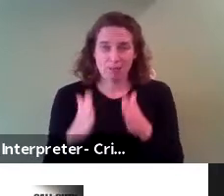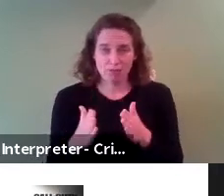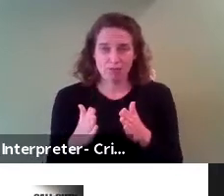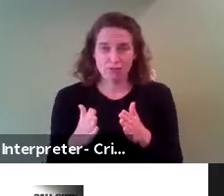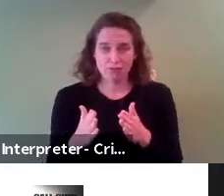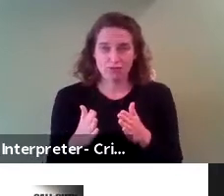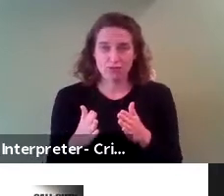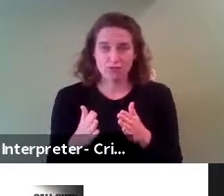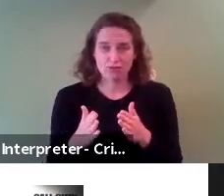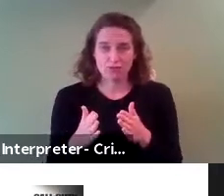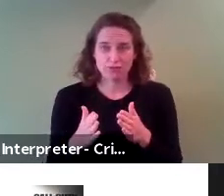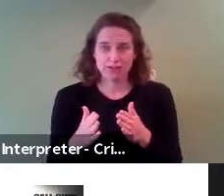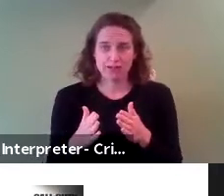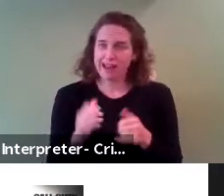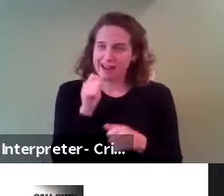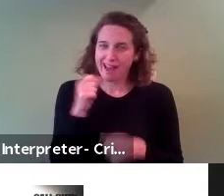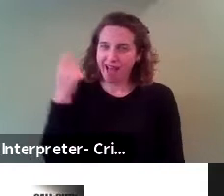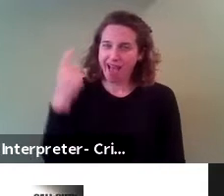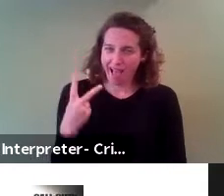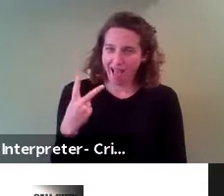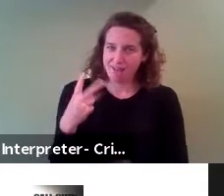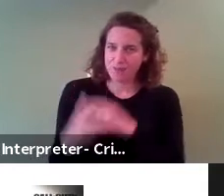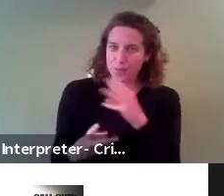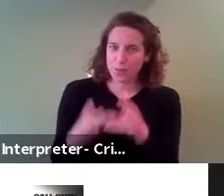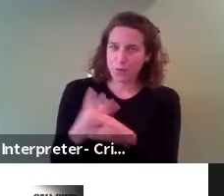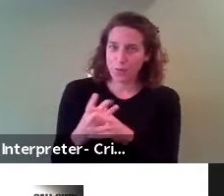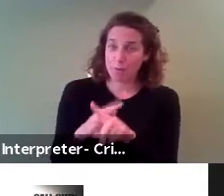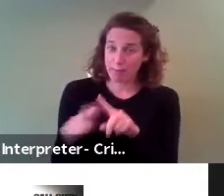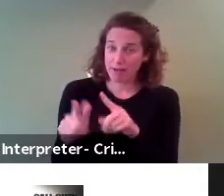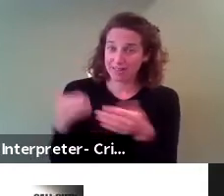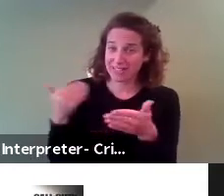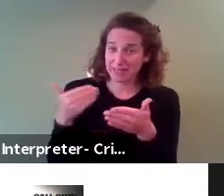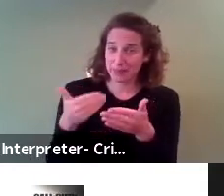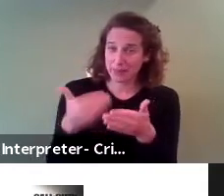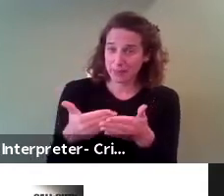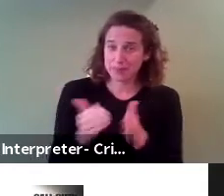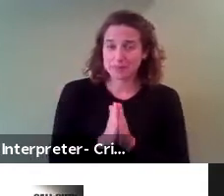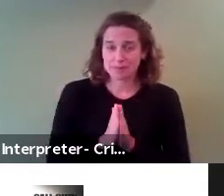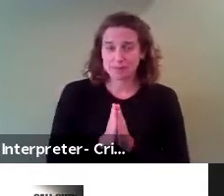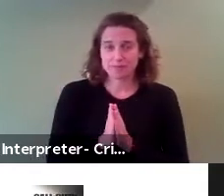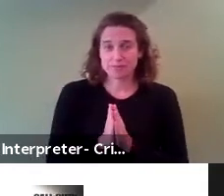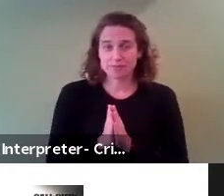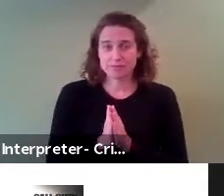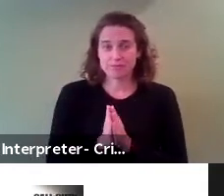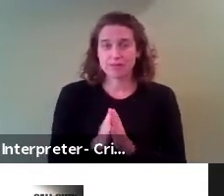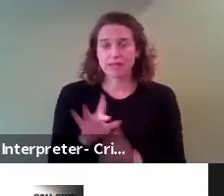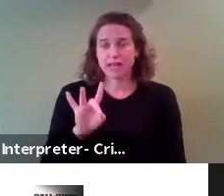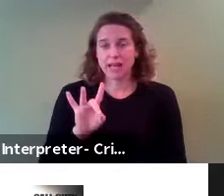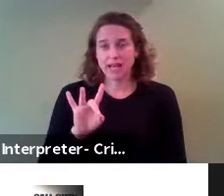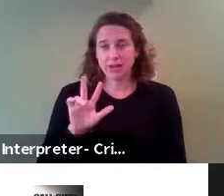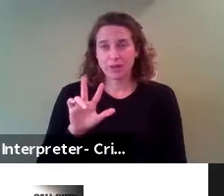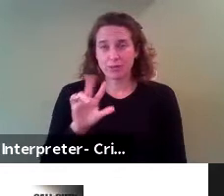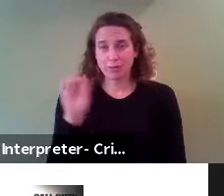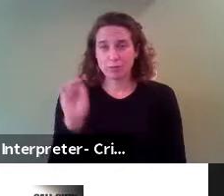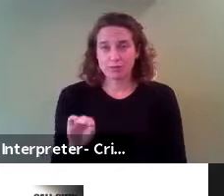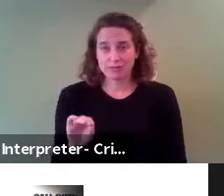not quite half the world, but it's getting close. And 83% of everybody who used to game